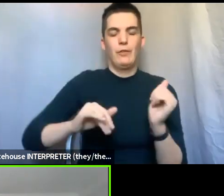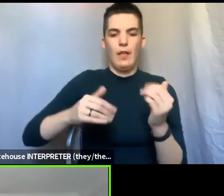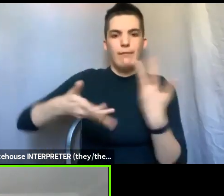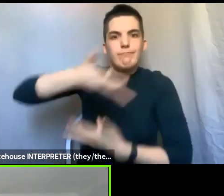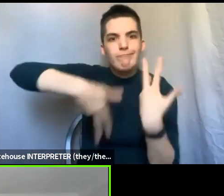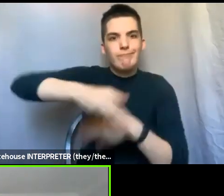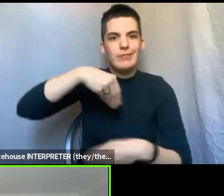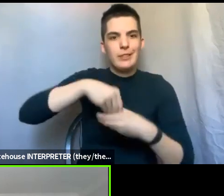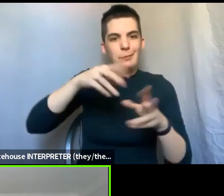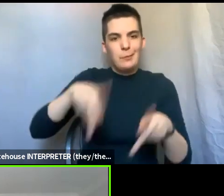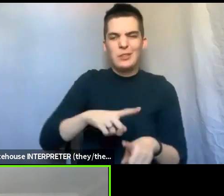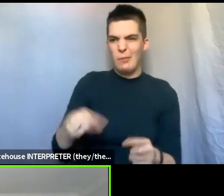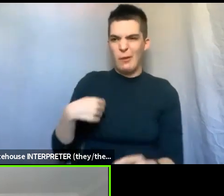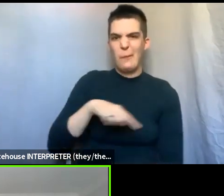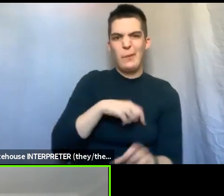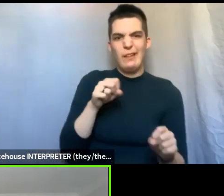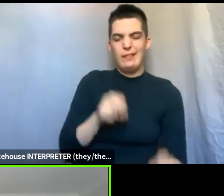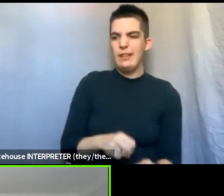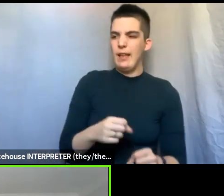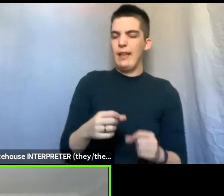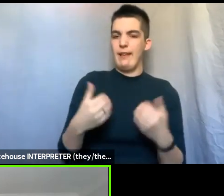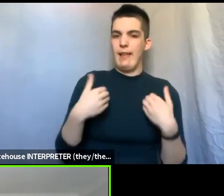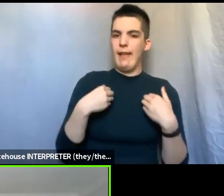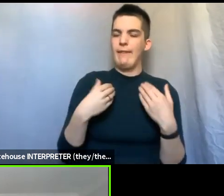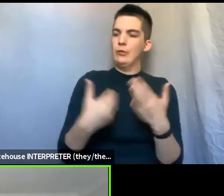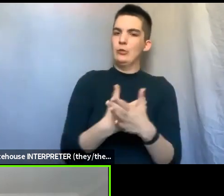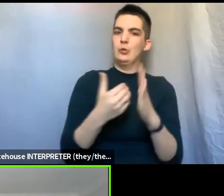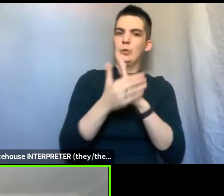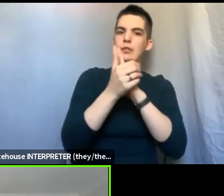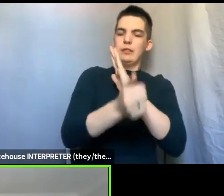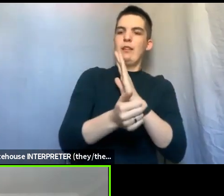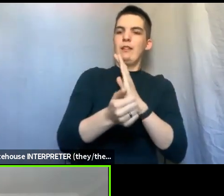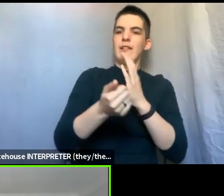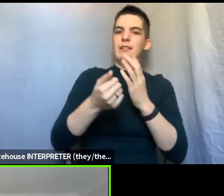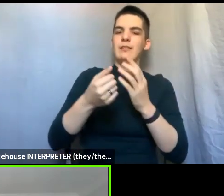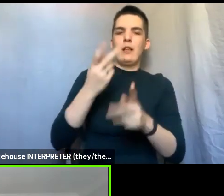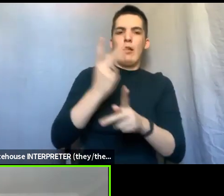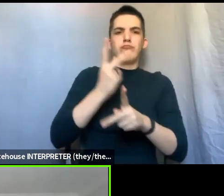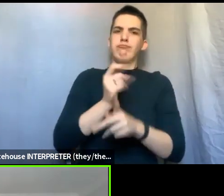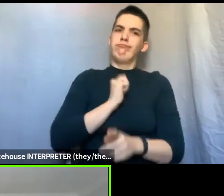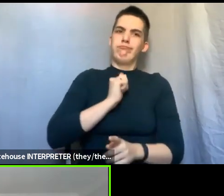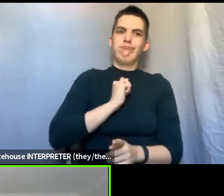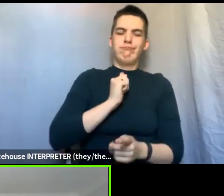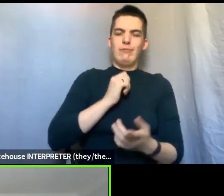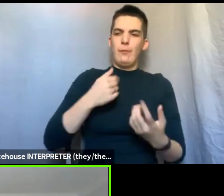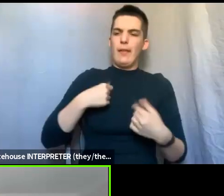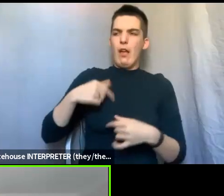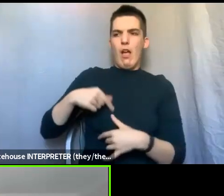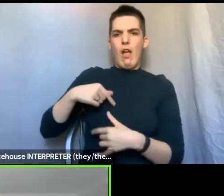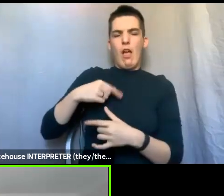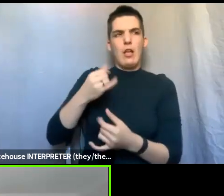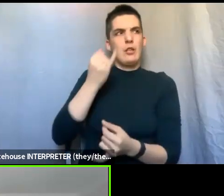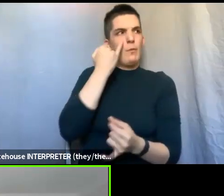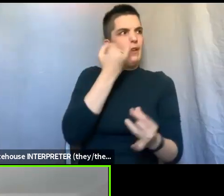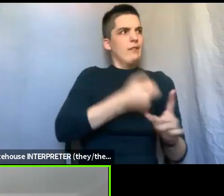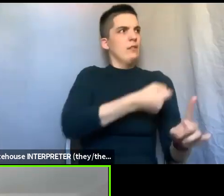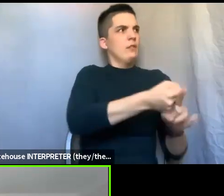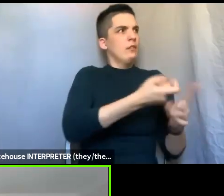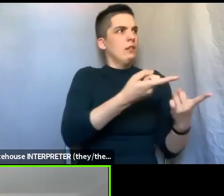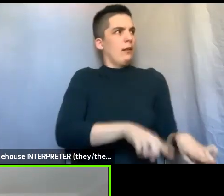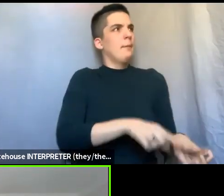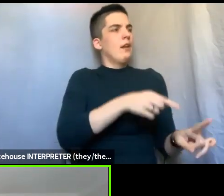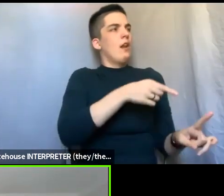our arsenal of skills and weaponry for the future, we want to come back to what